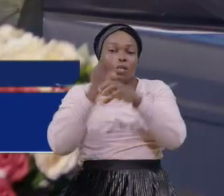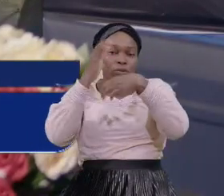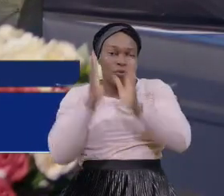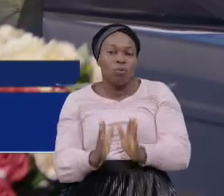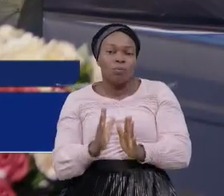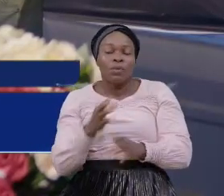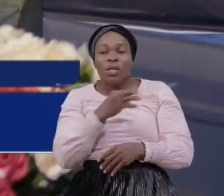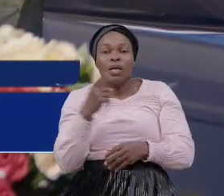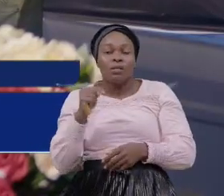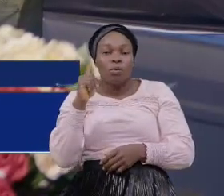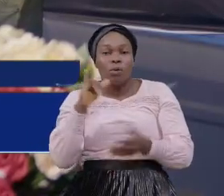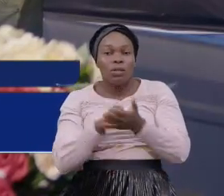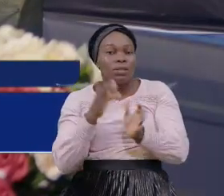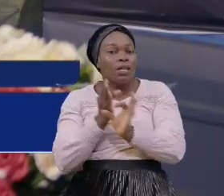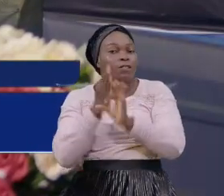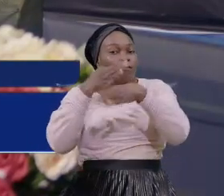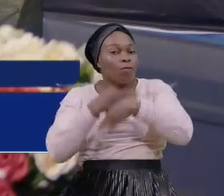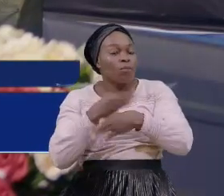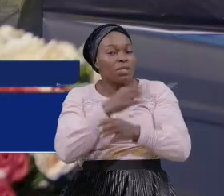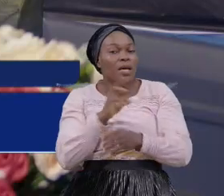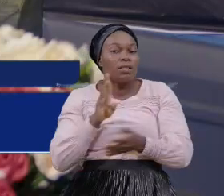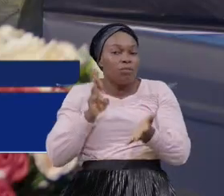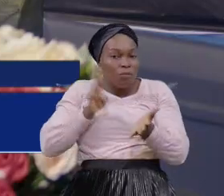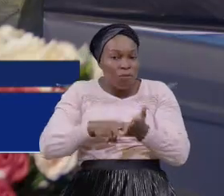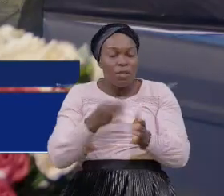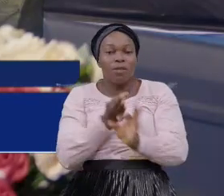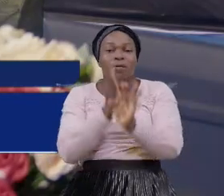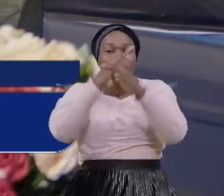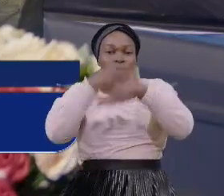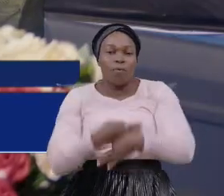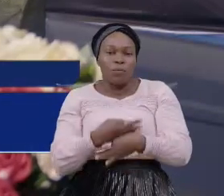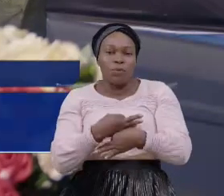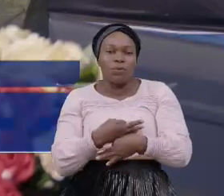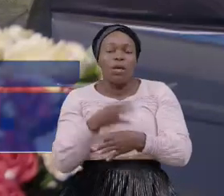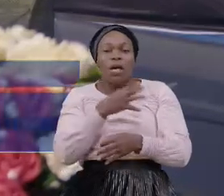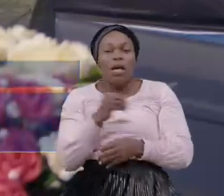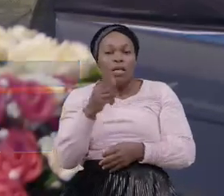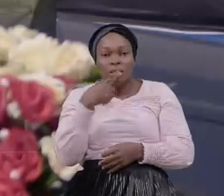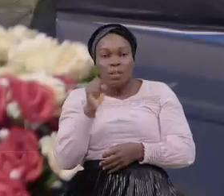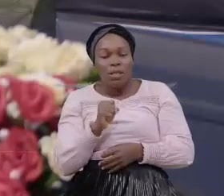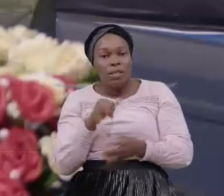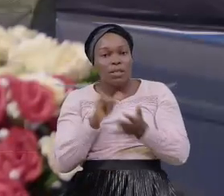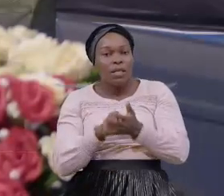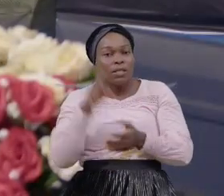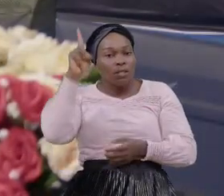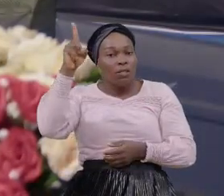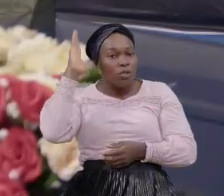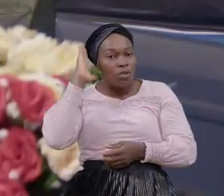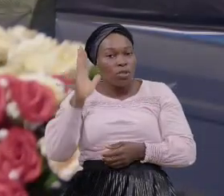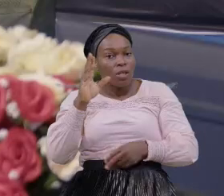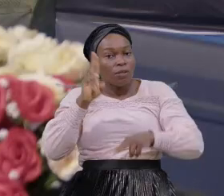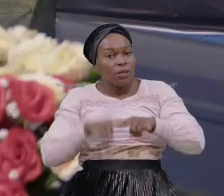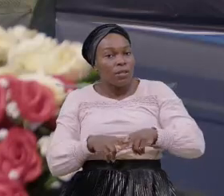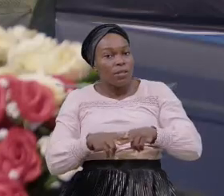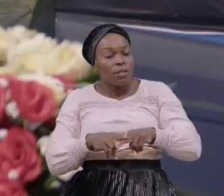reforms. Is the one that refines us. And he says, he shall search as a